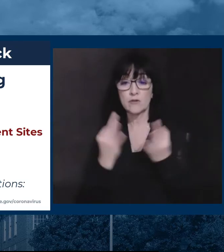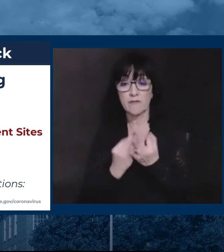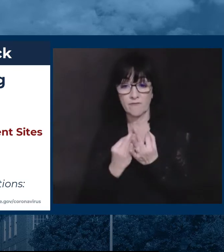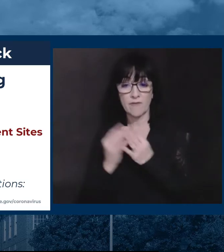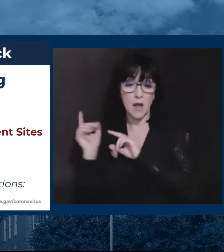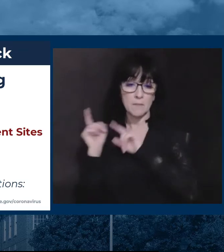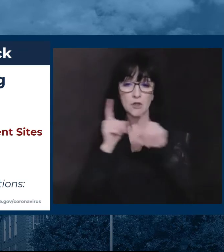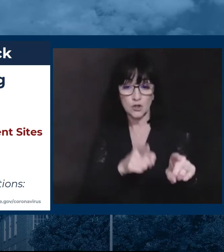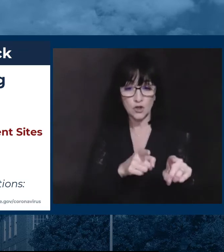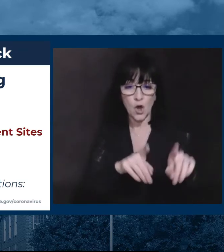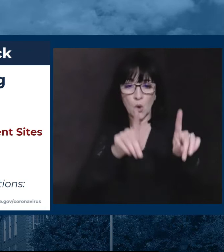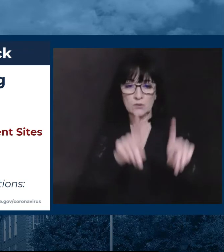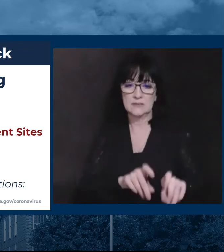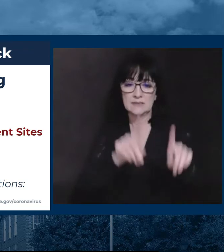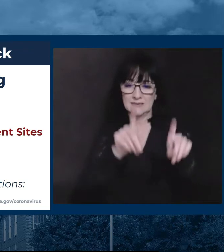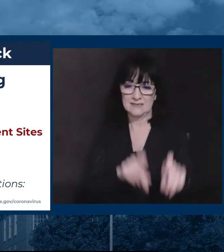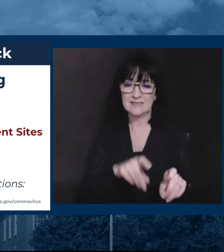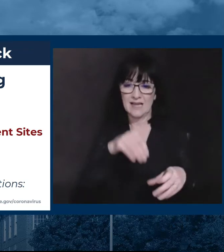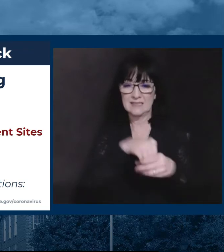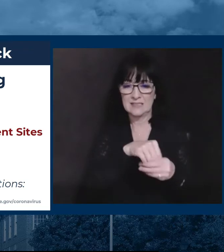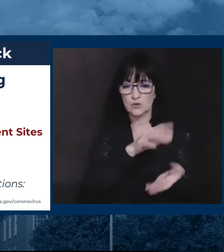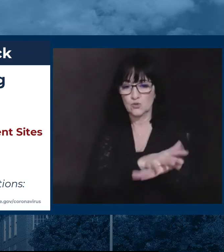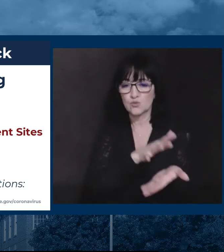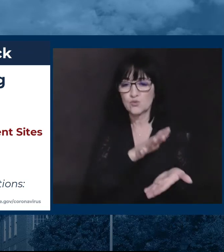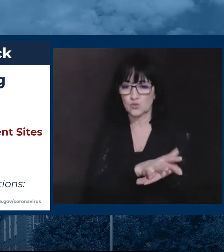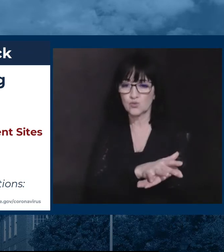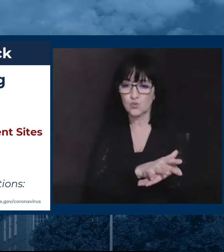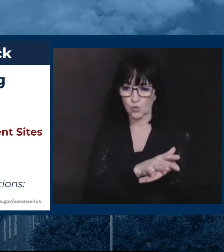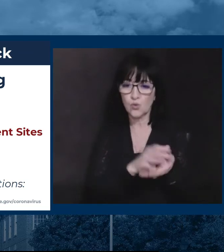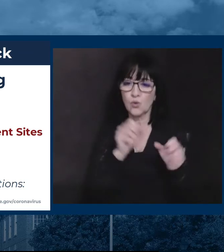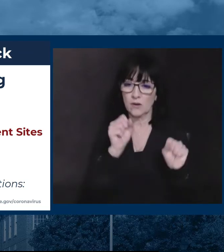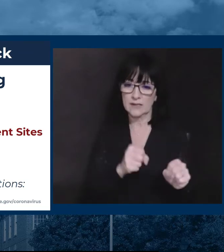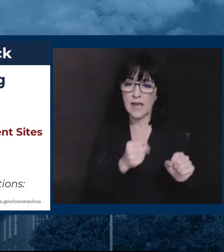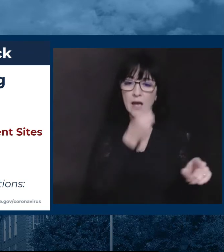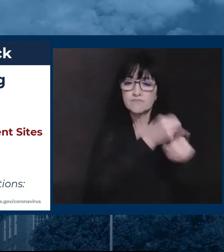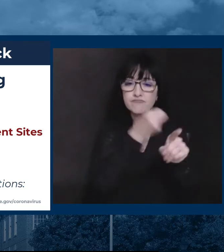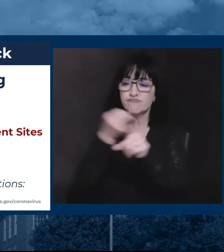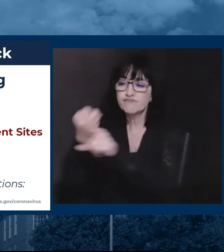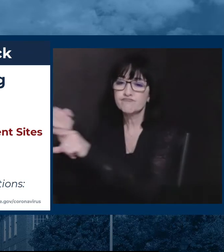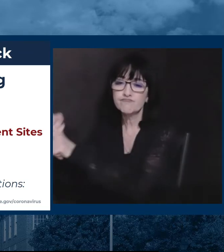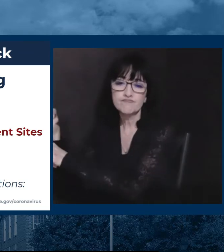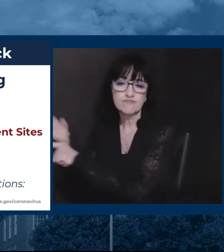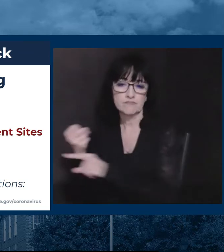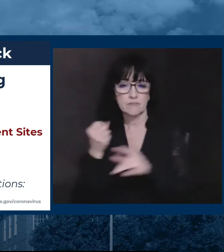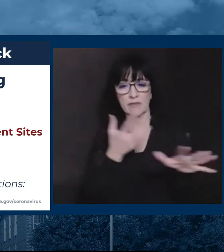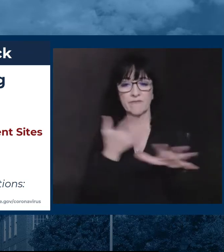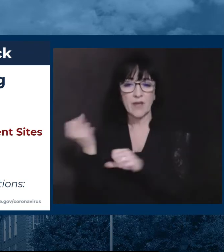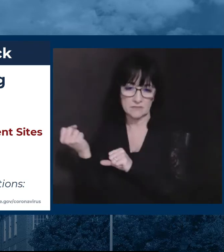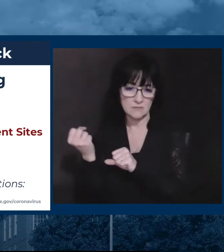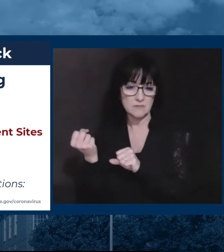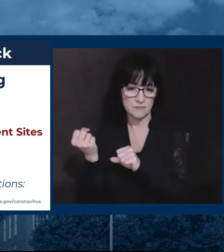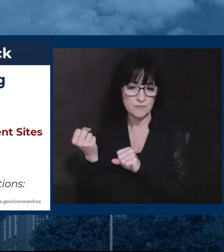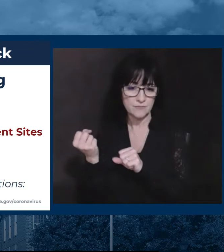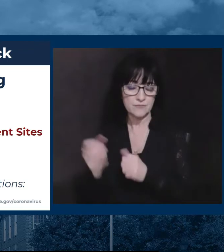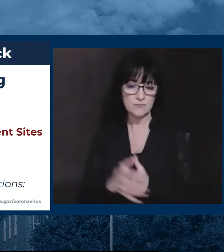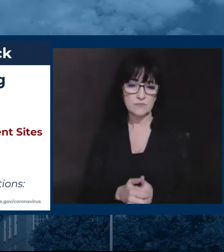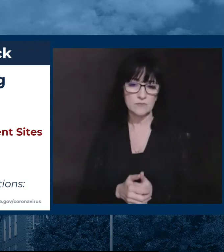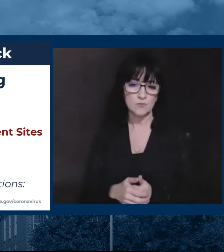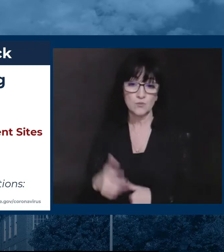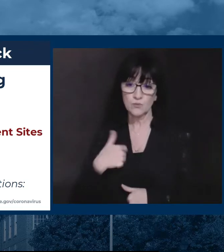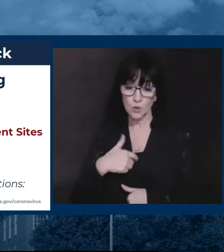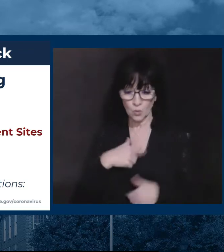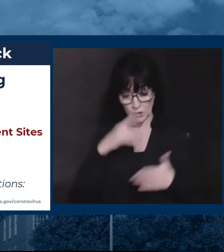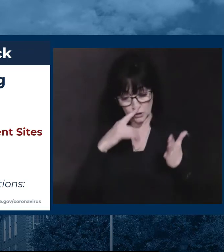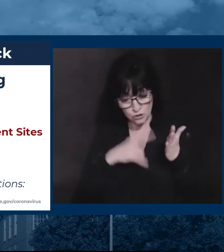be tested across the board. So we have a variety of ways of checking constantly to make sure that those that